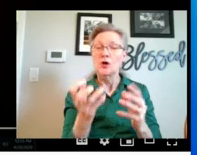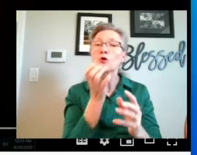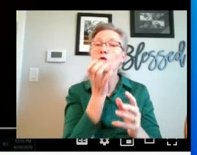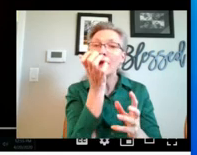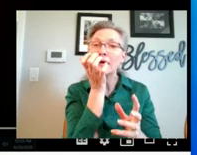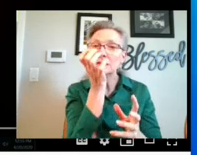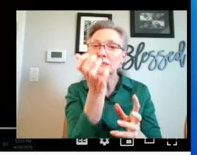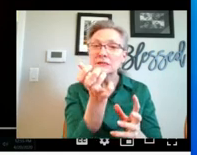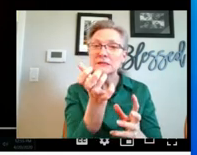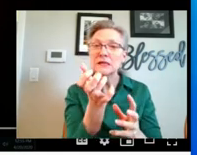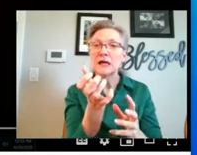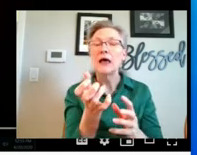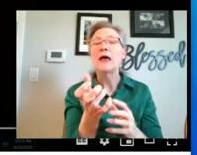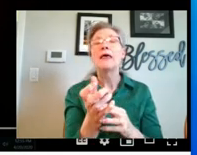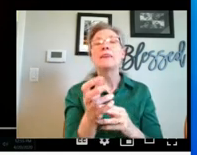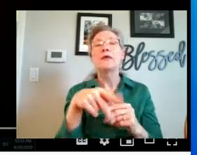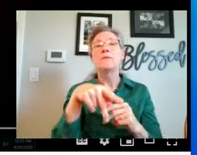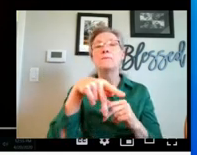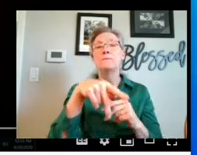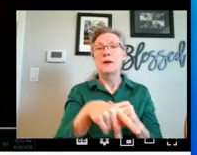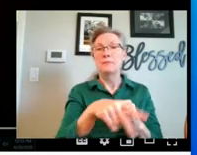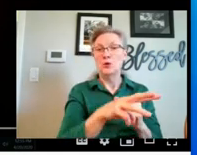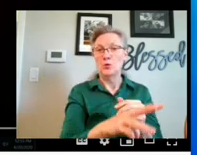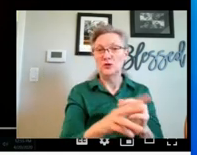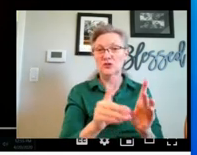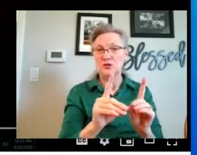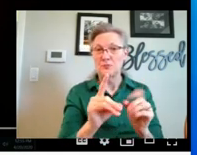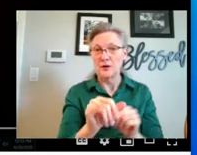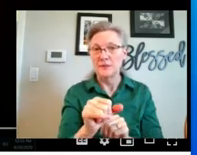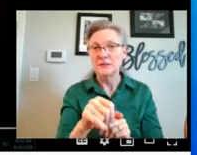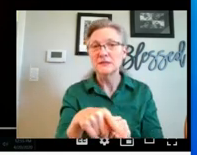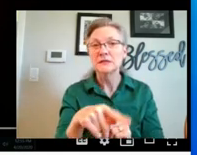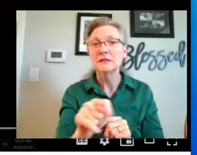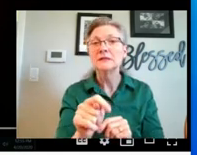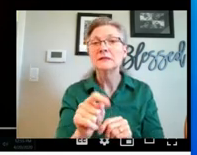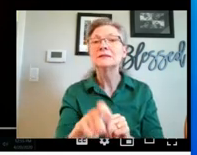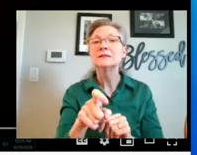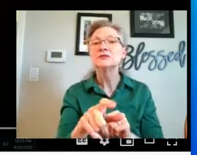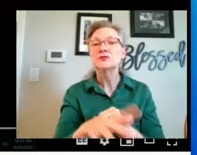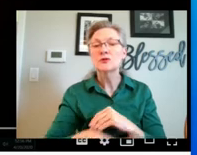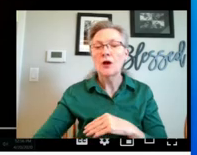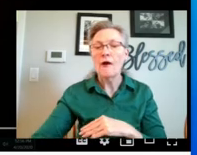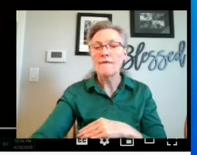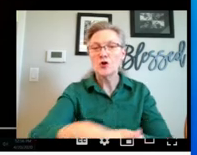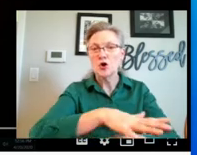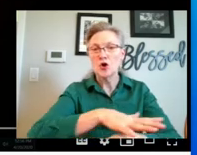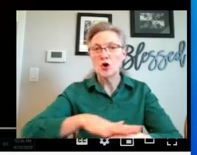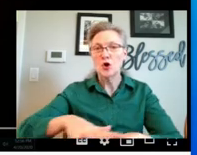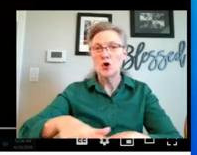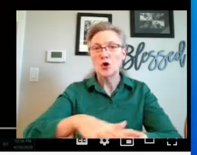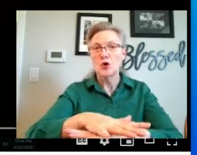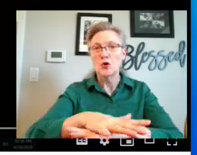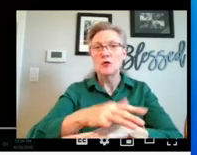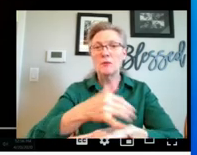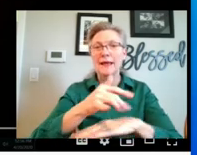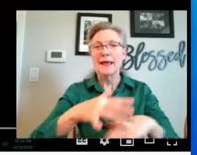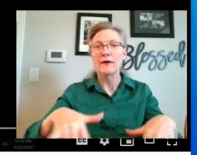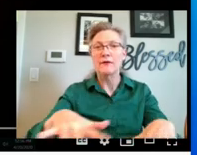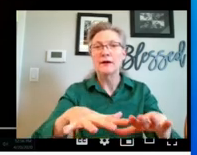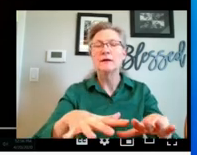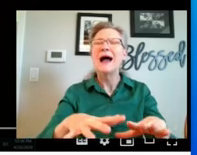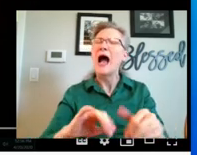grass our Public Works Department will need in order to cover the playground. So I want you to stop and just think here. How did we